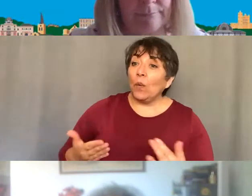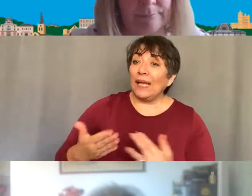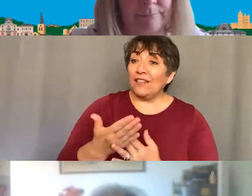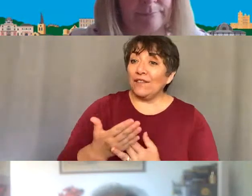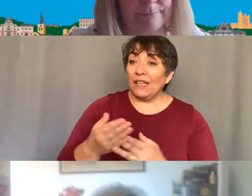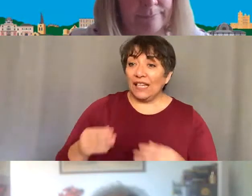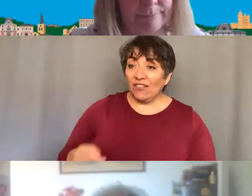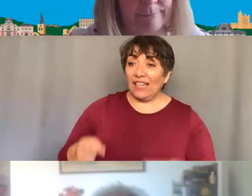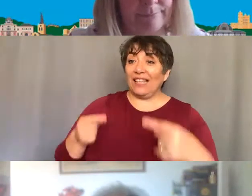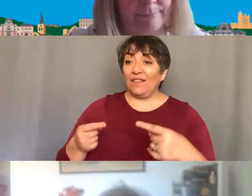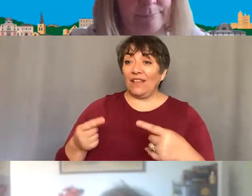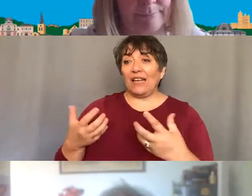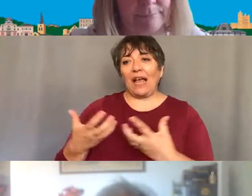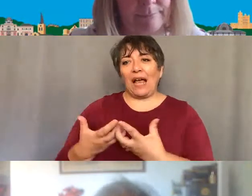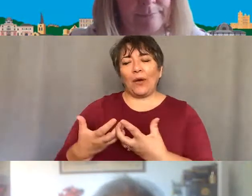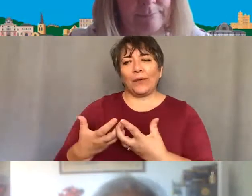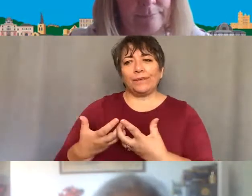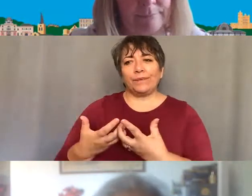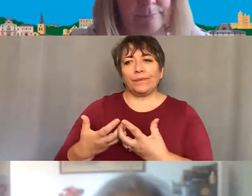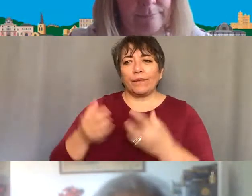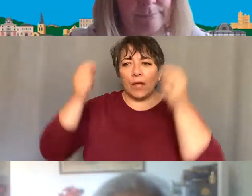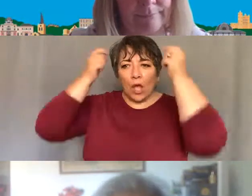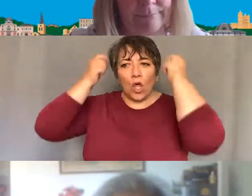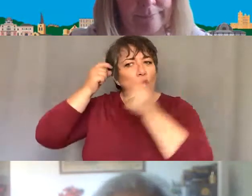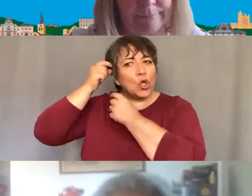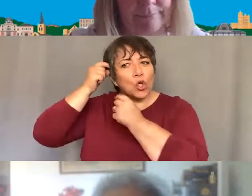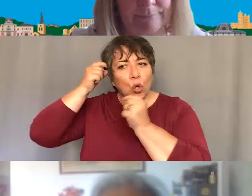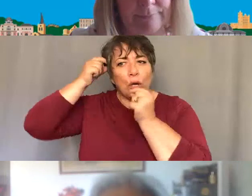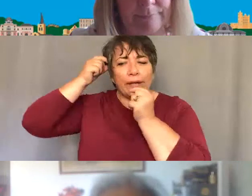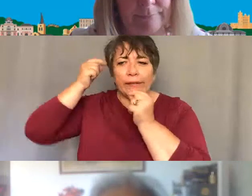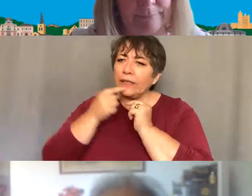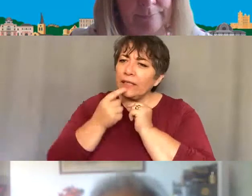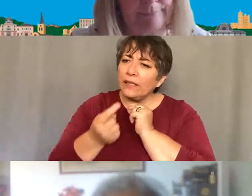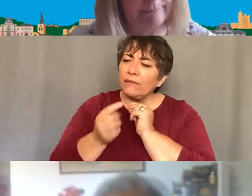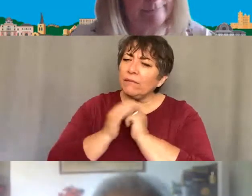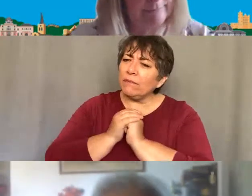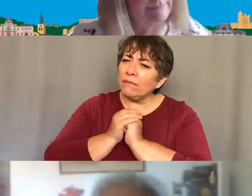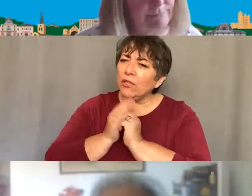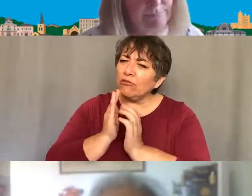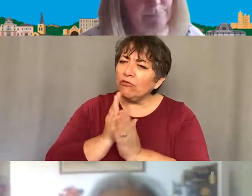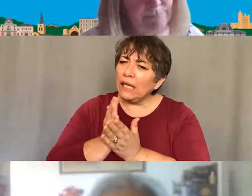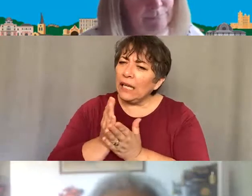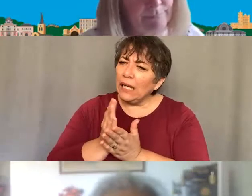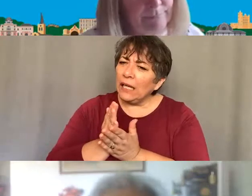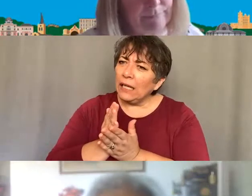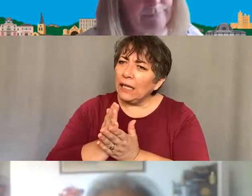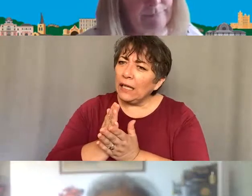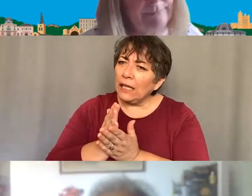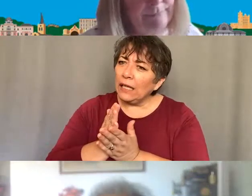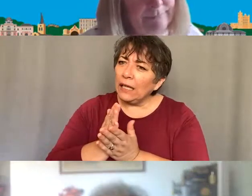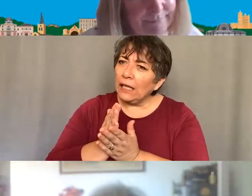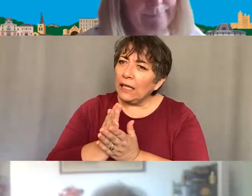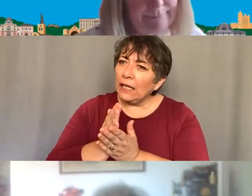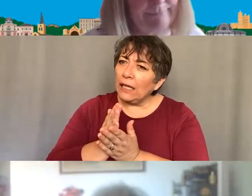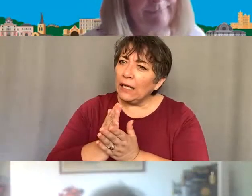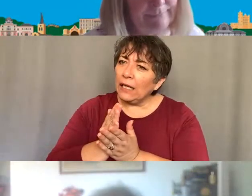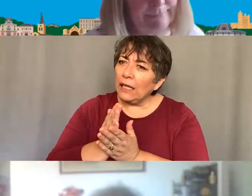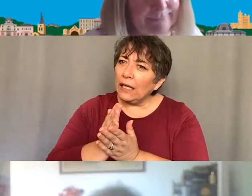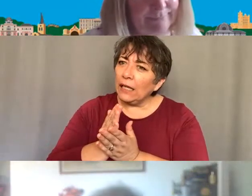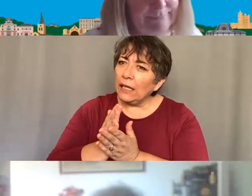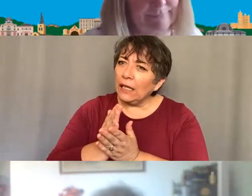handler, taking that request. We will have intervened from a third party ordering That's